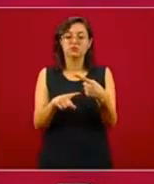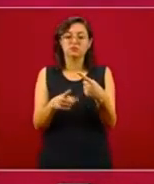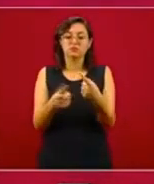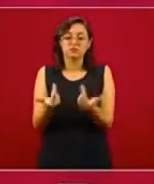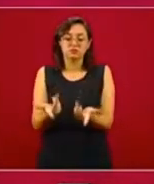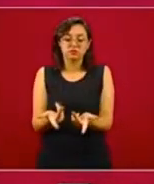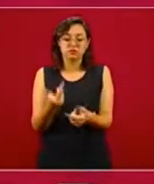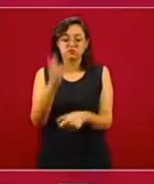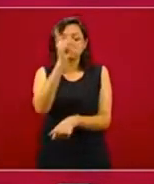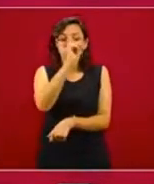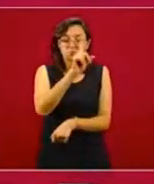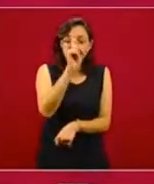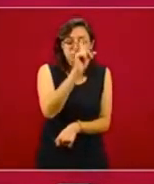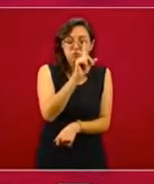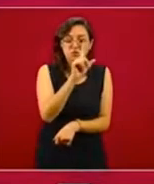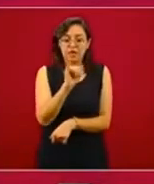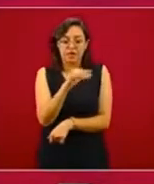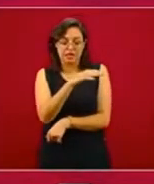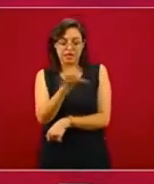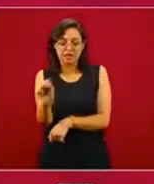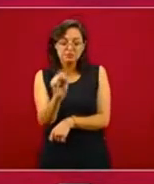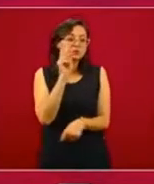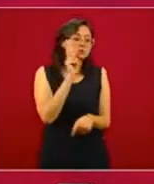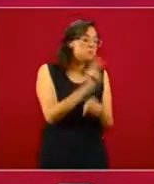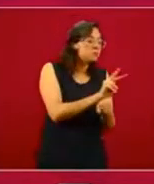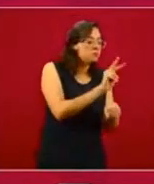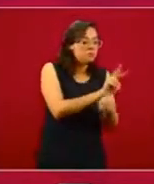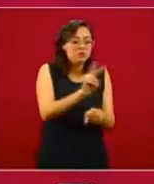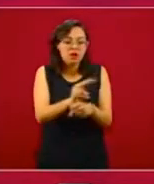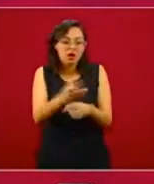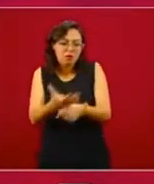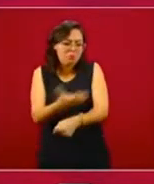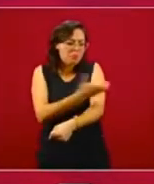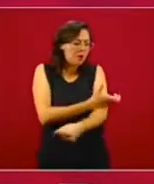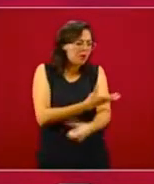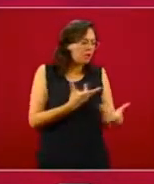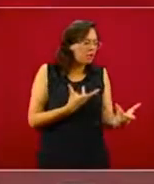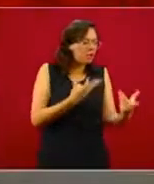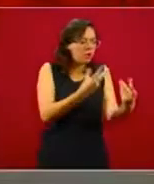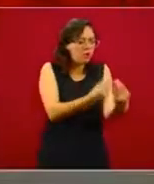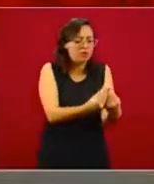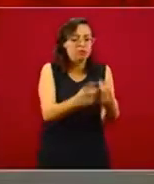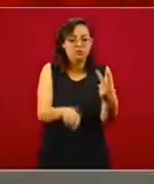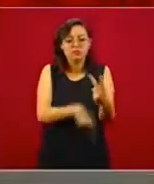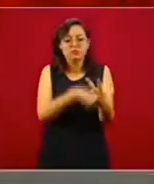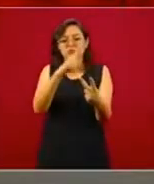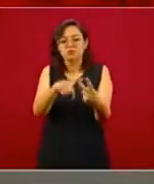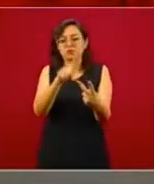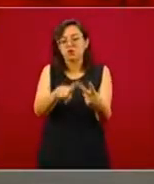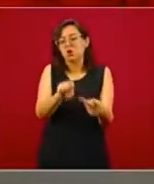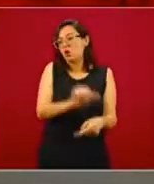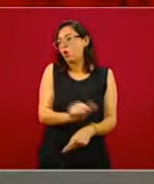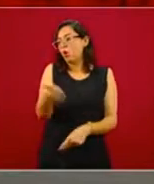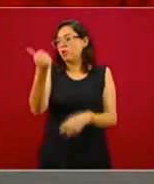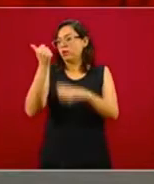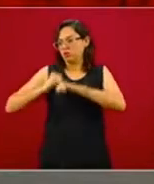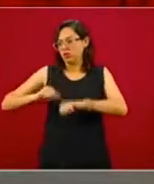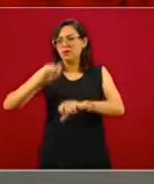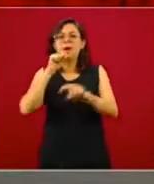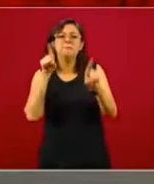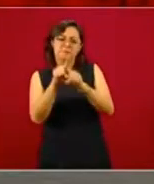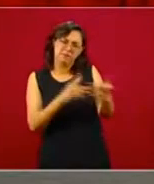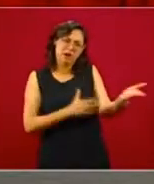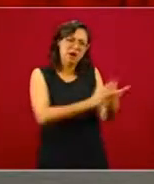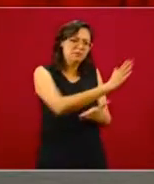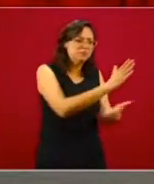one hand, that there is companionship and counseling on behalf of the Social Security Institute, and also that